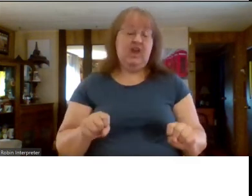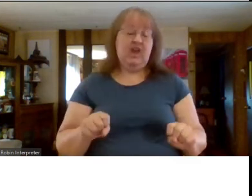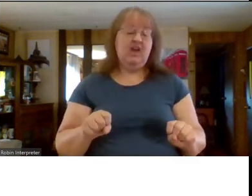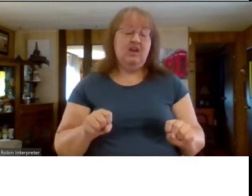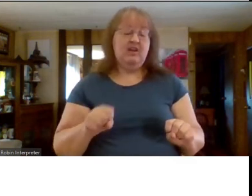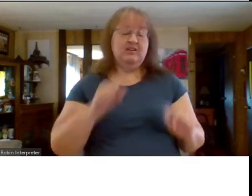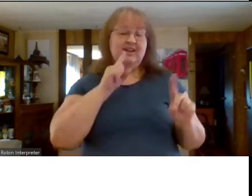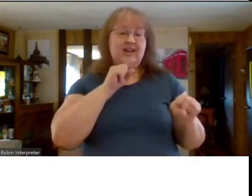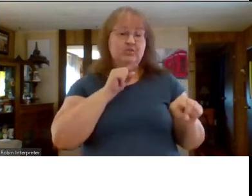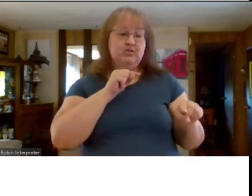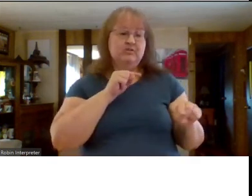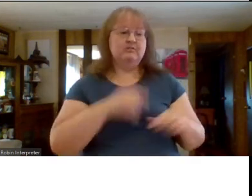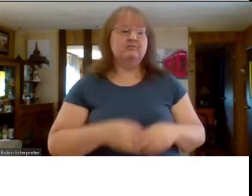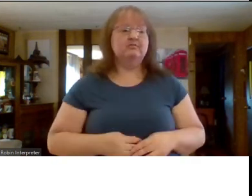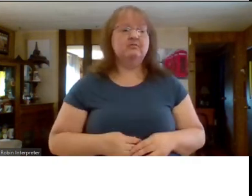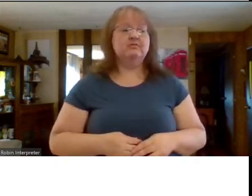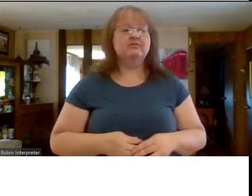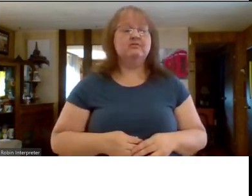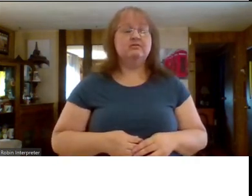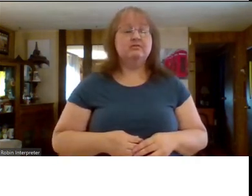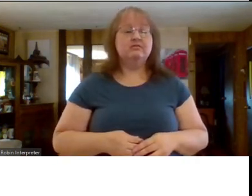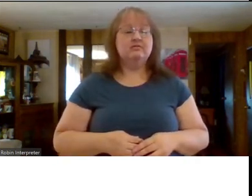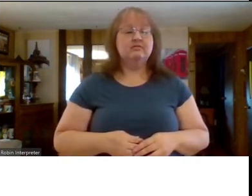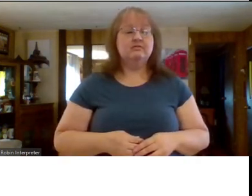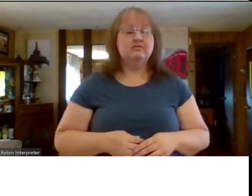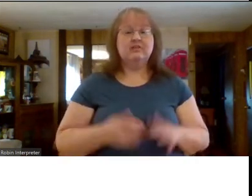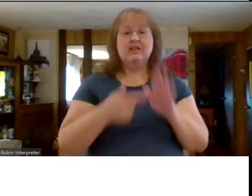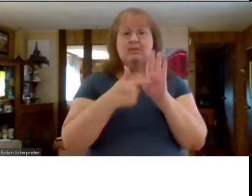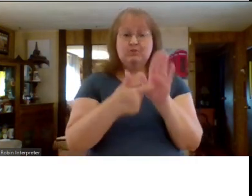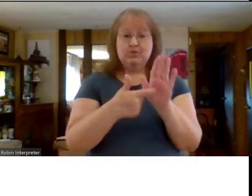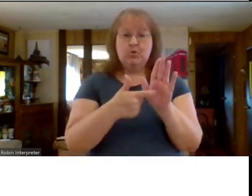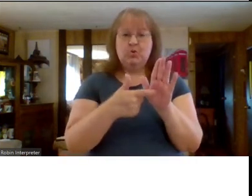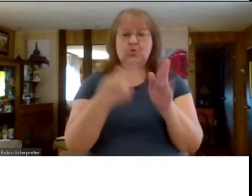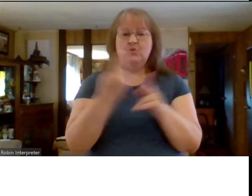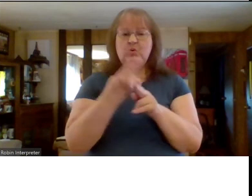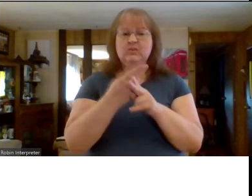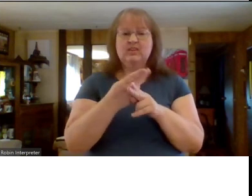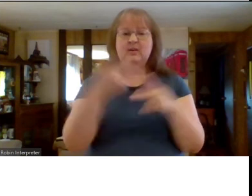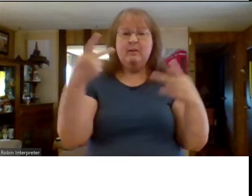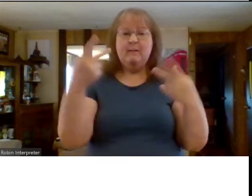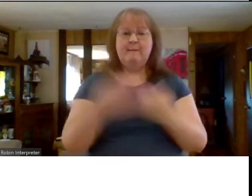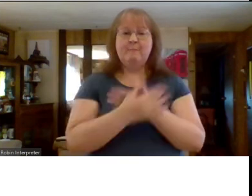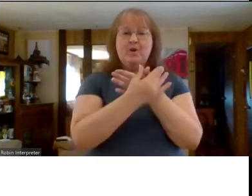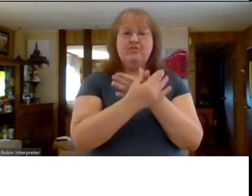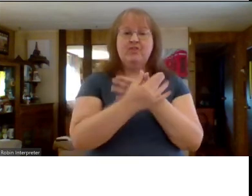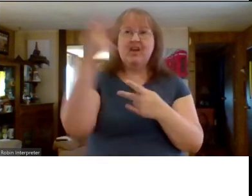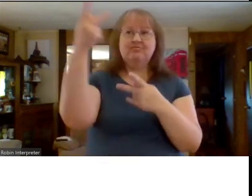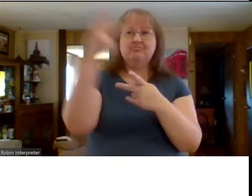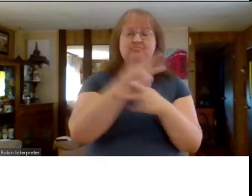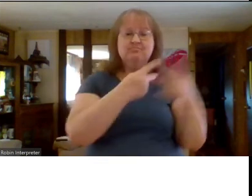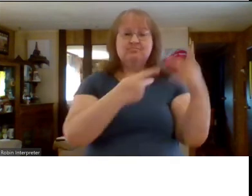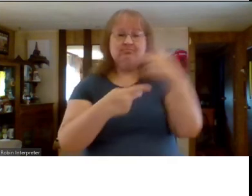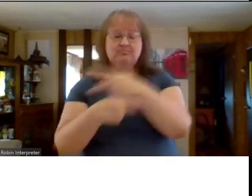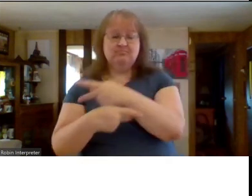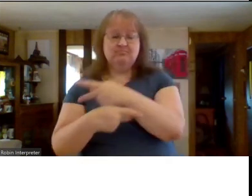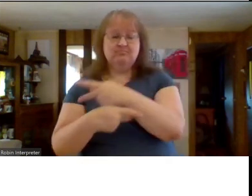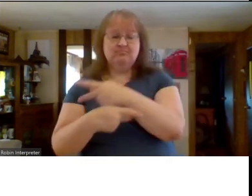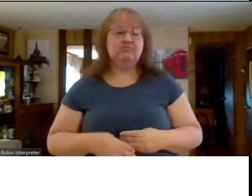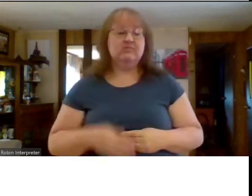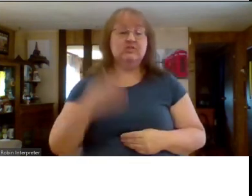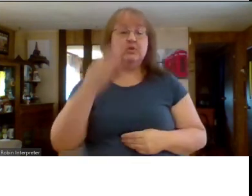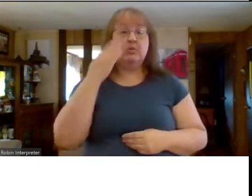All right, there's actually multiple ways you can do this problem. All right, but let me show you using the butterfly